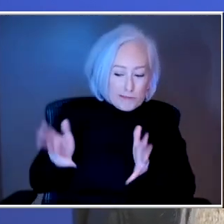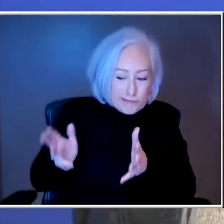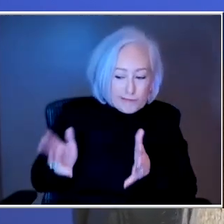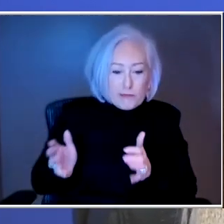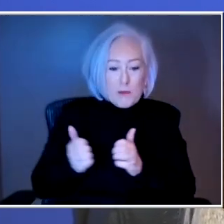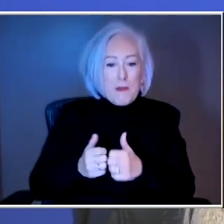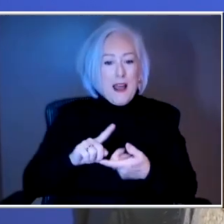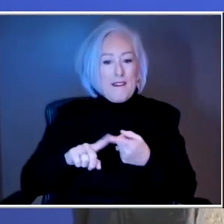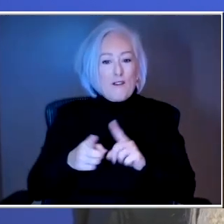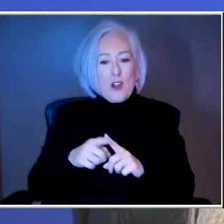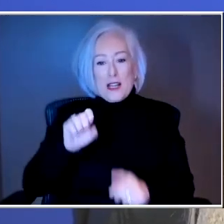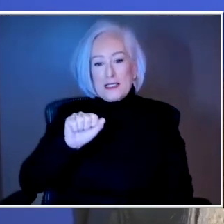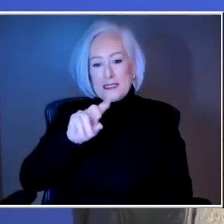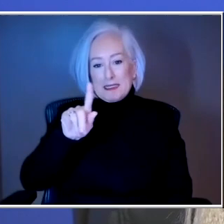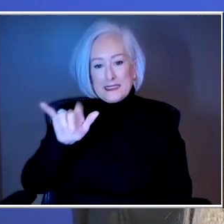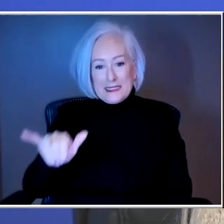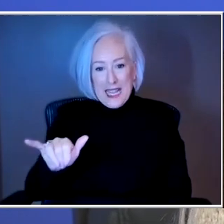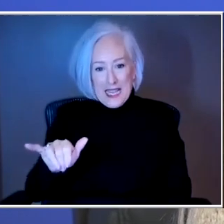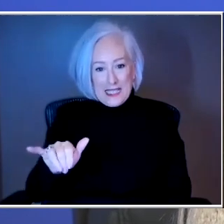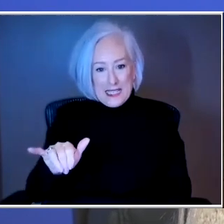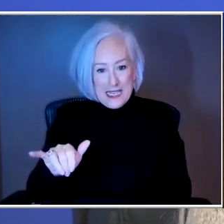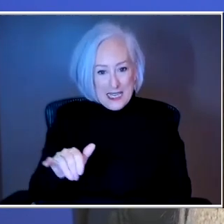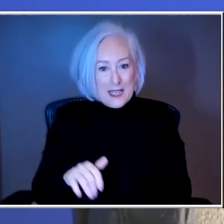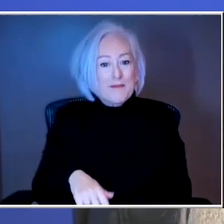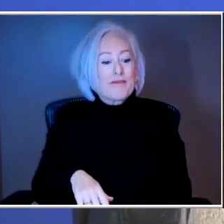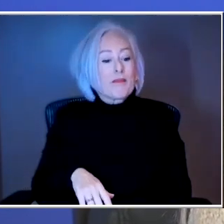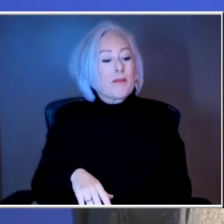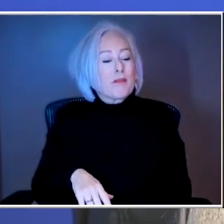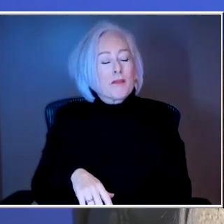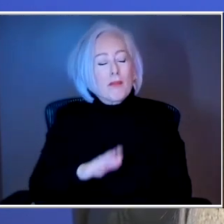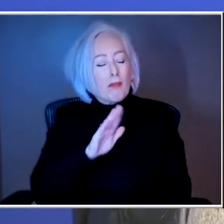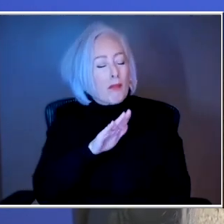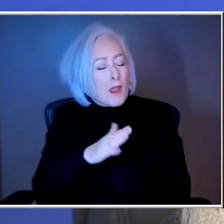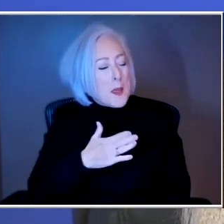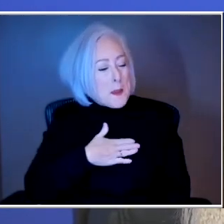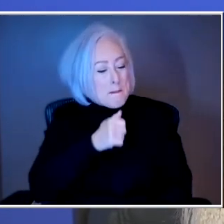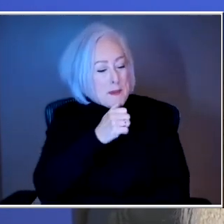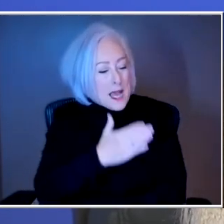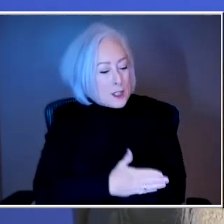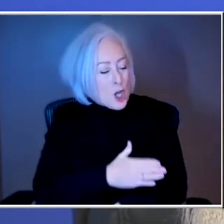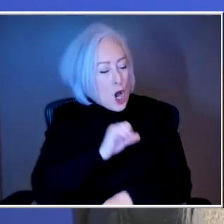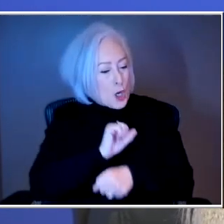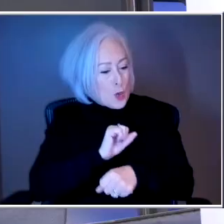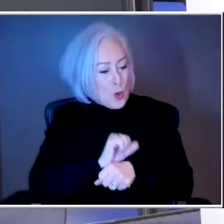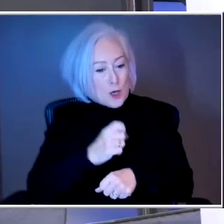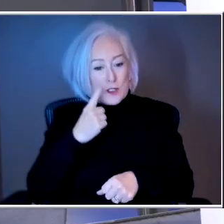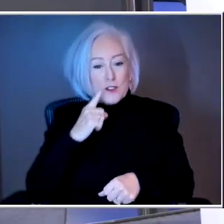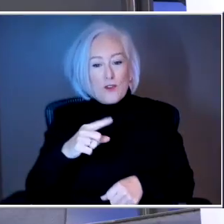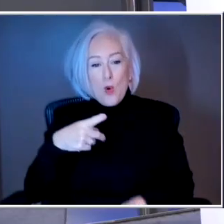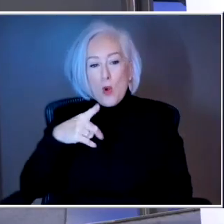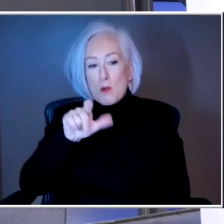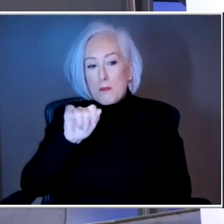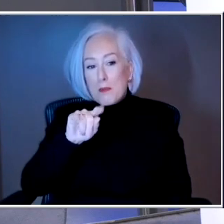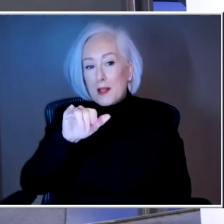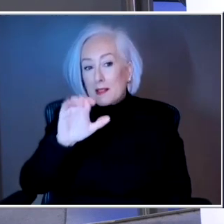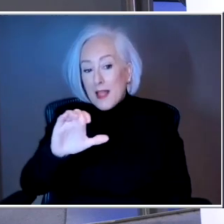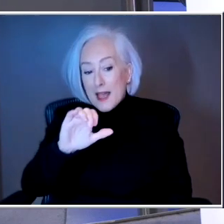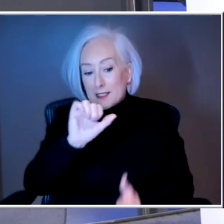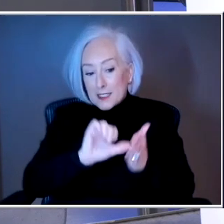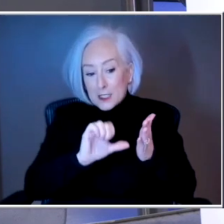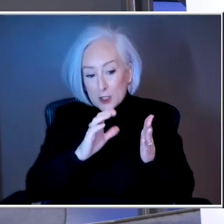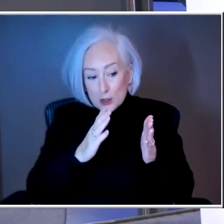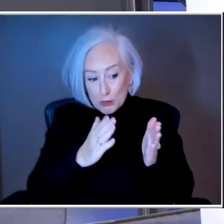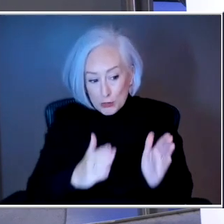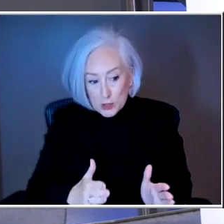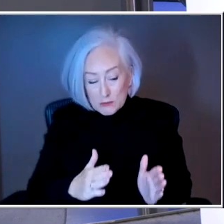my daughter works for the best plastic surgeon ever, so that's where it went. Well, and it's like you said, the challenge is here